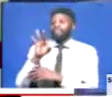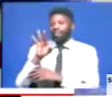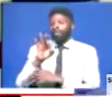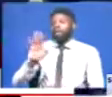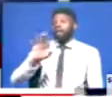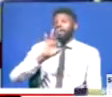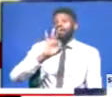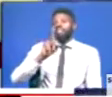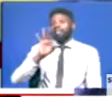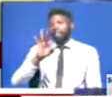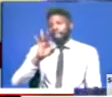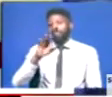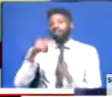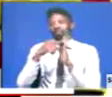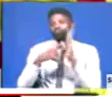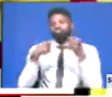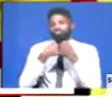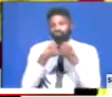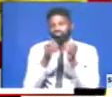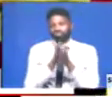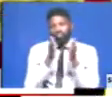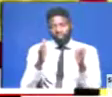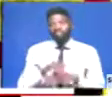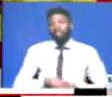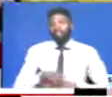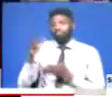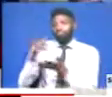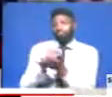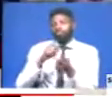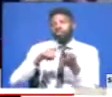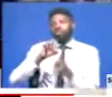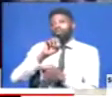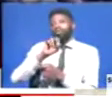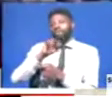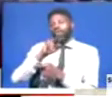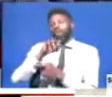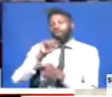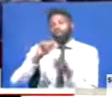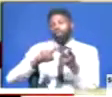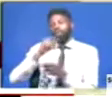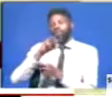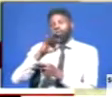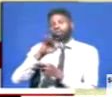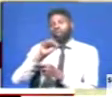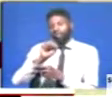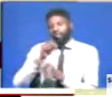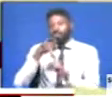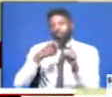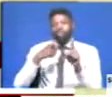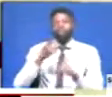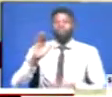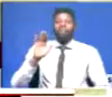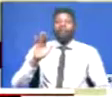has secured the services of defenders Boniface Onyango and Thomas Teka from Kariobangi Sharks as it seeks to strengthen its